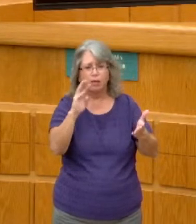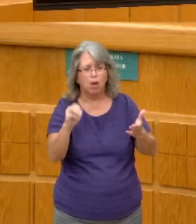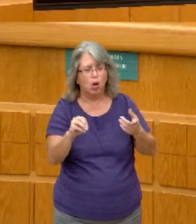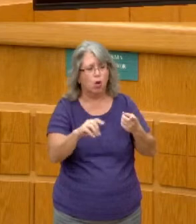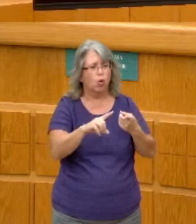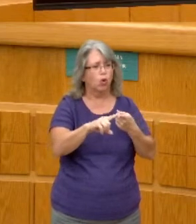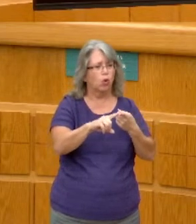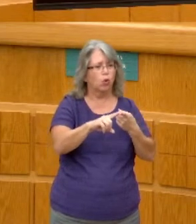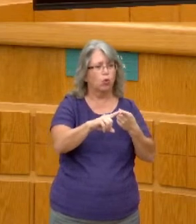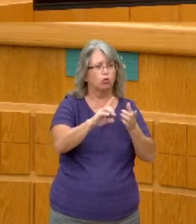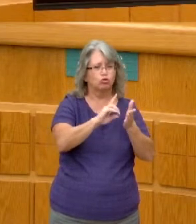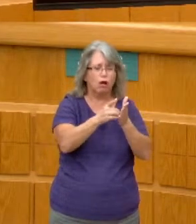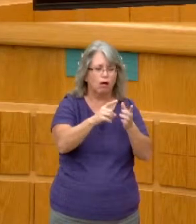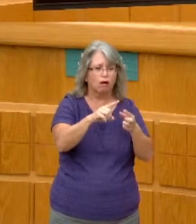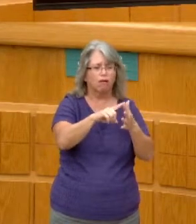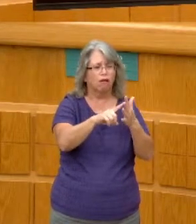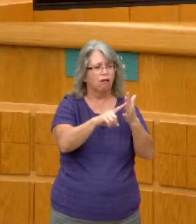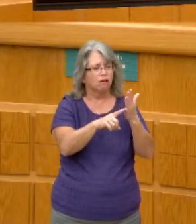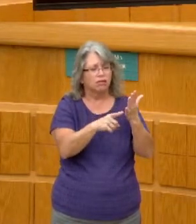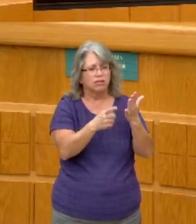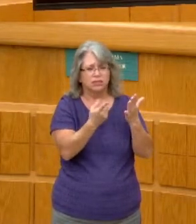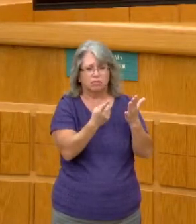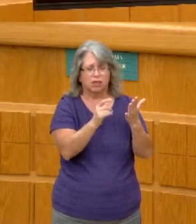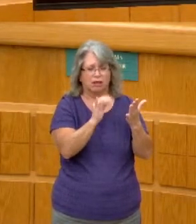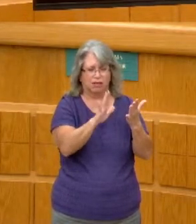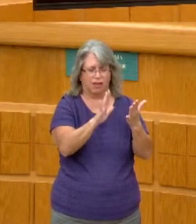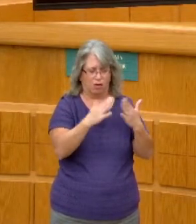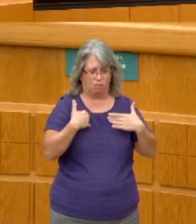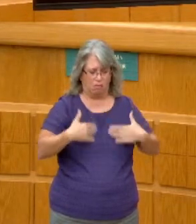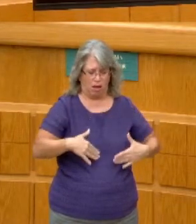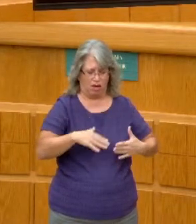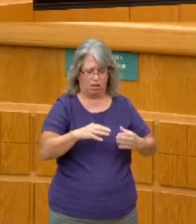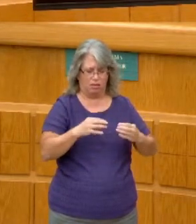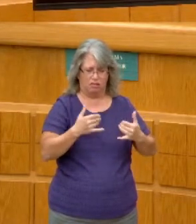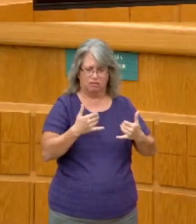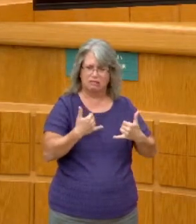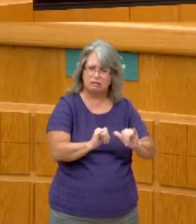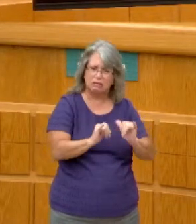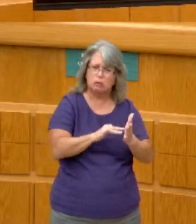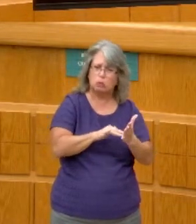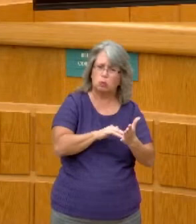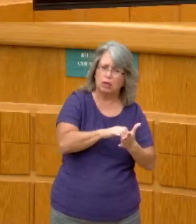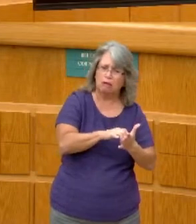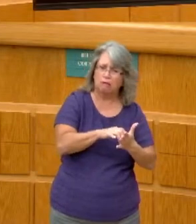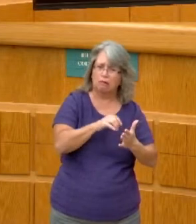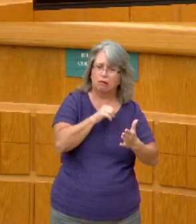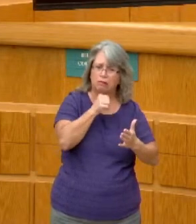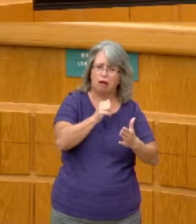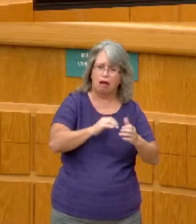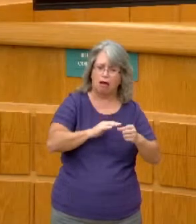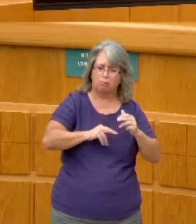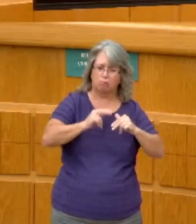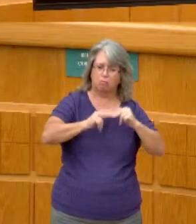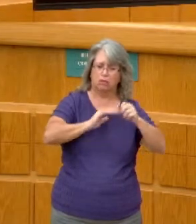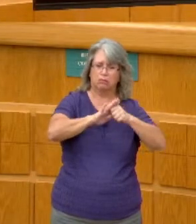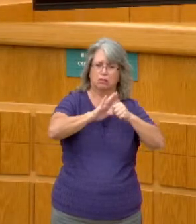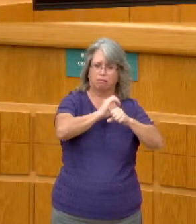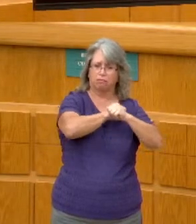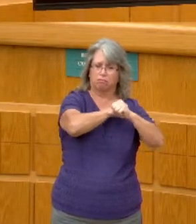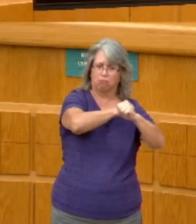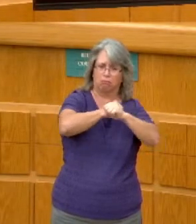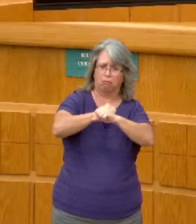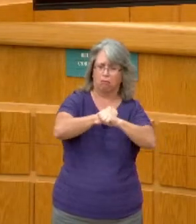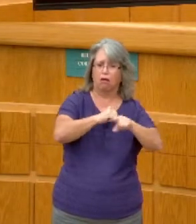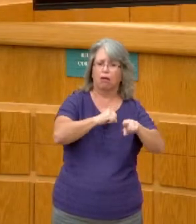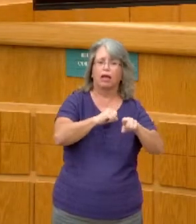system suppressed. So those individuals, they can already go right now to the mall or to CVS and they can get a